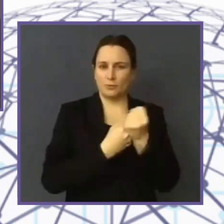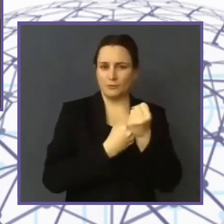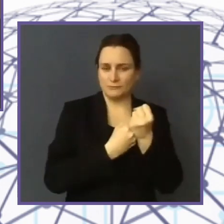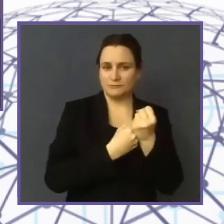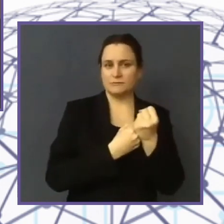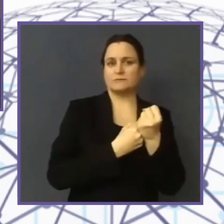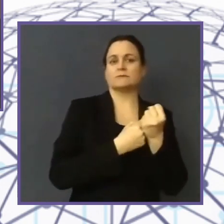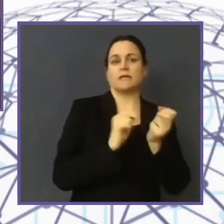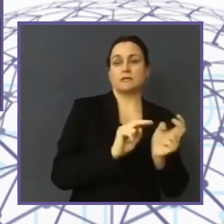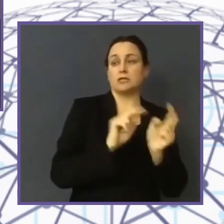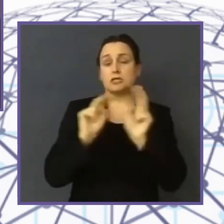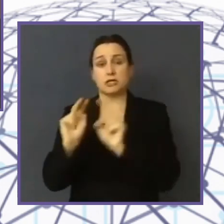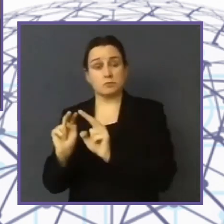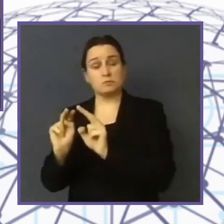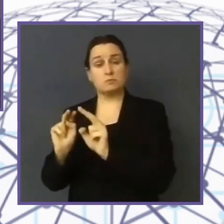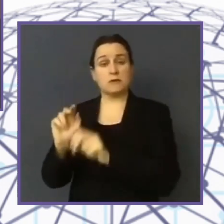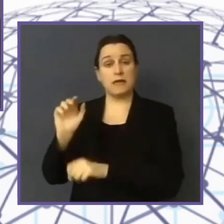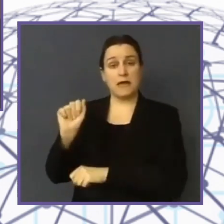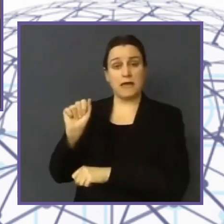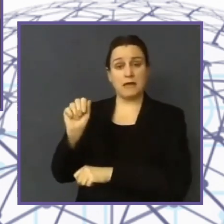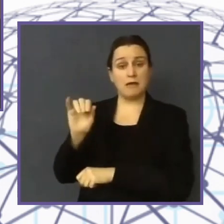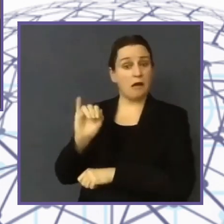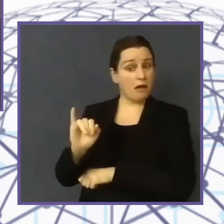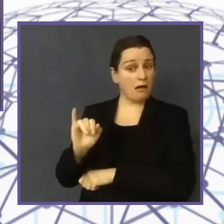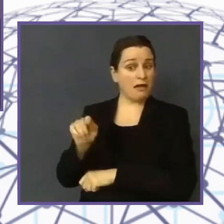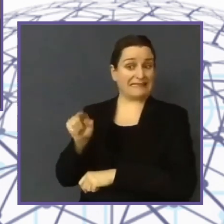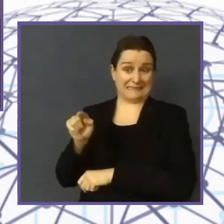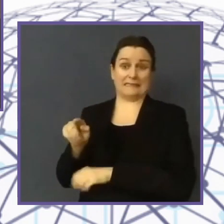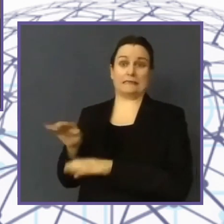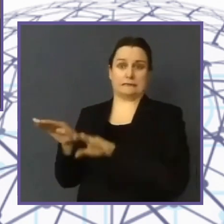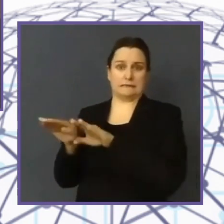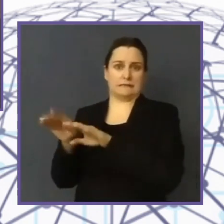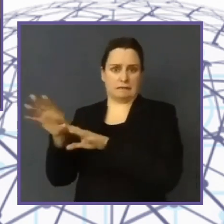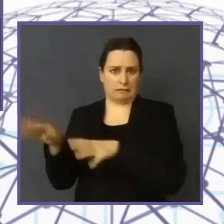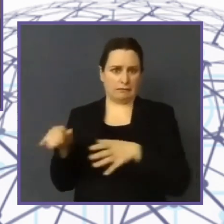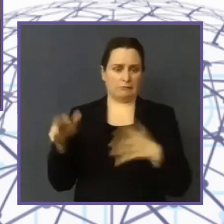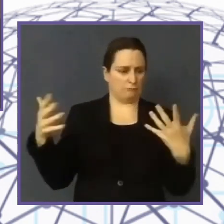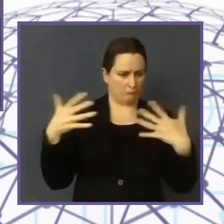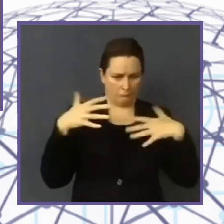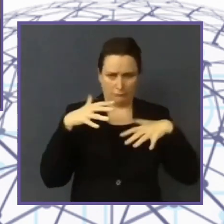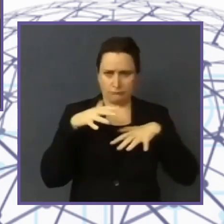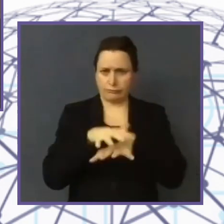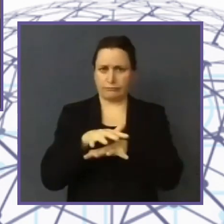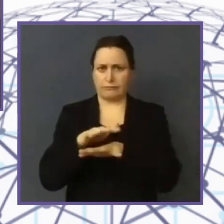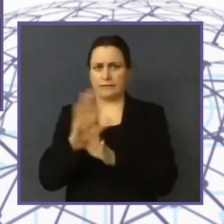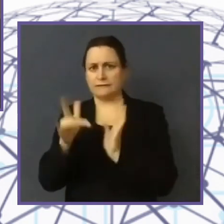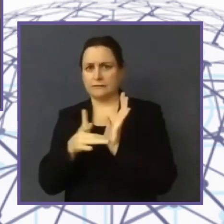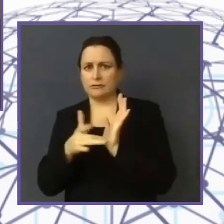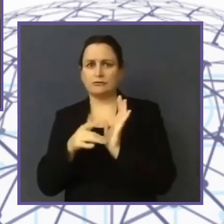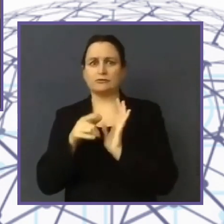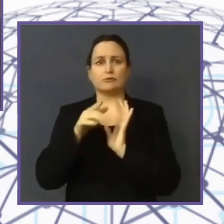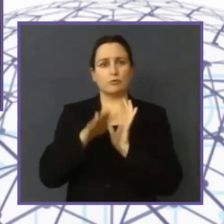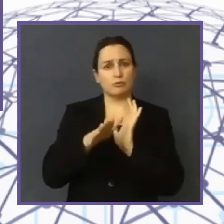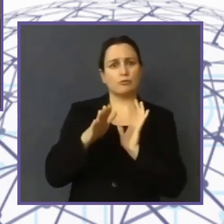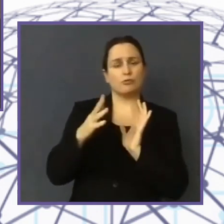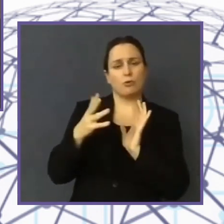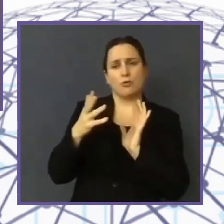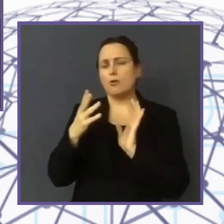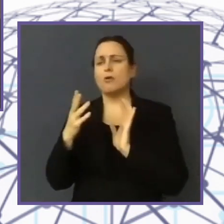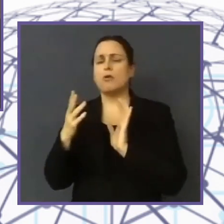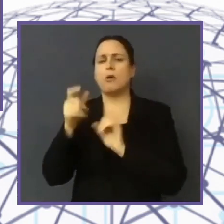to find out exactly what's going on in a country, who's working there, what work's ongoing, what